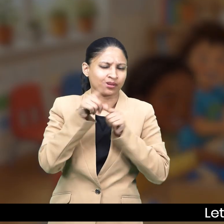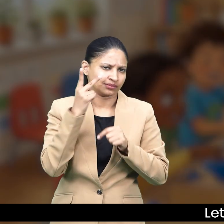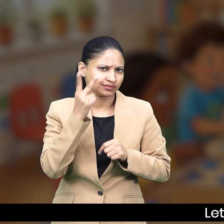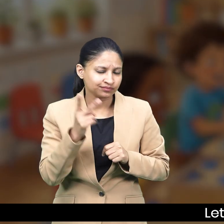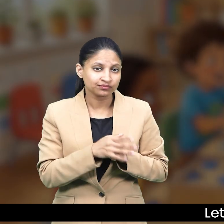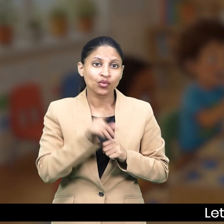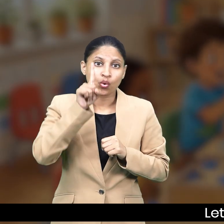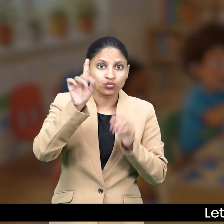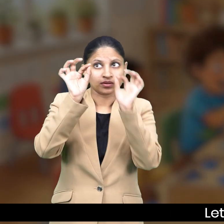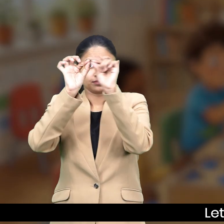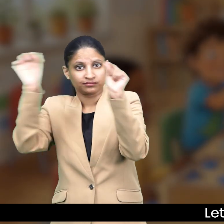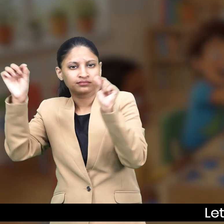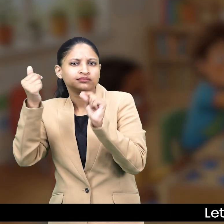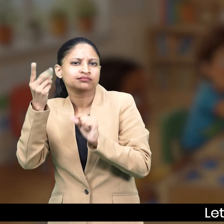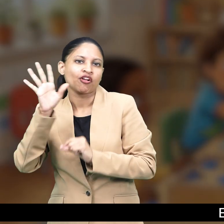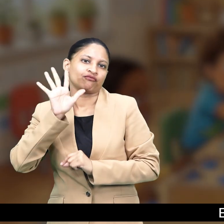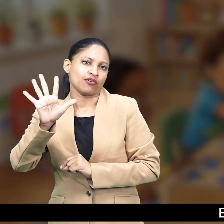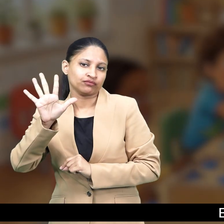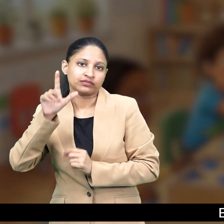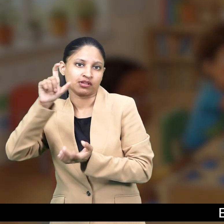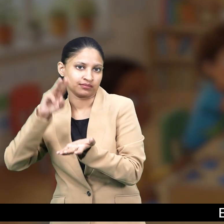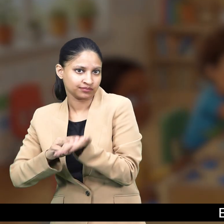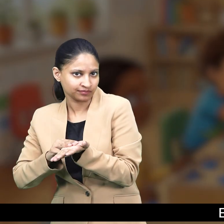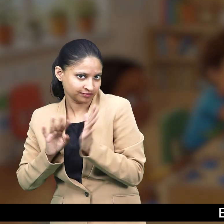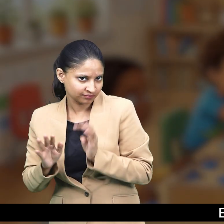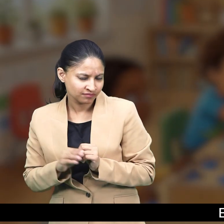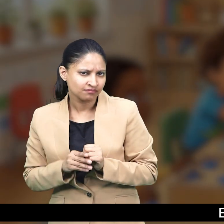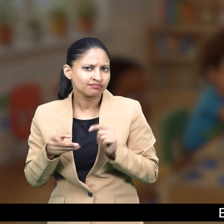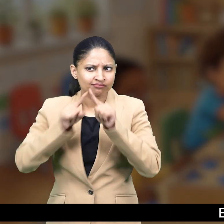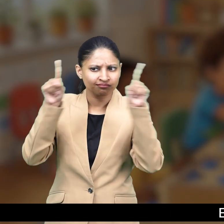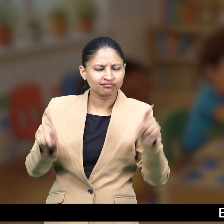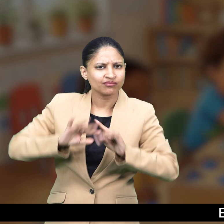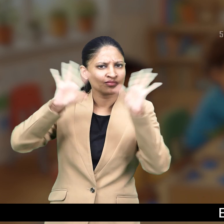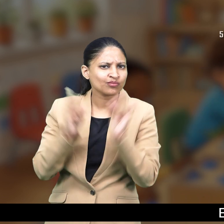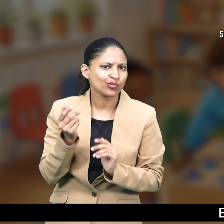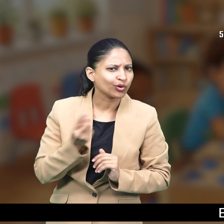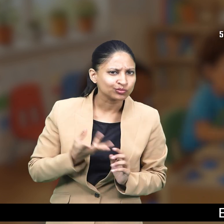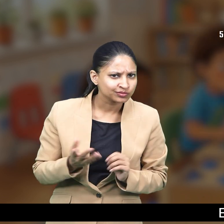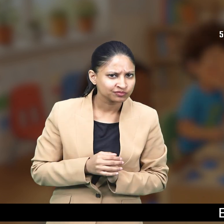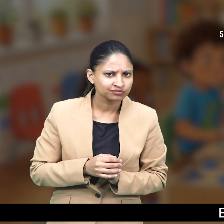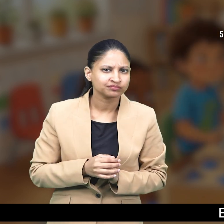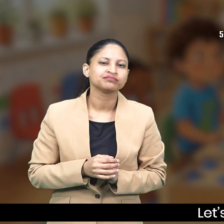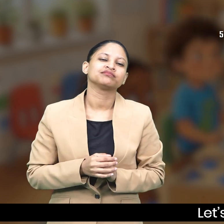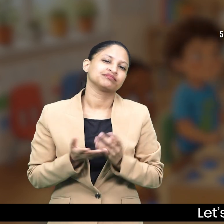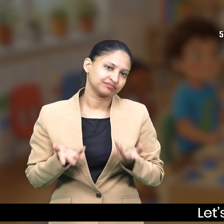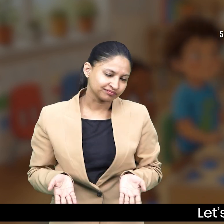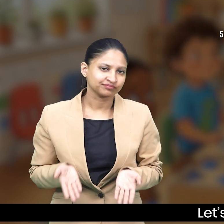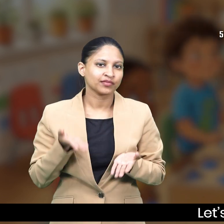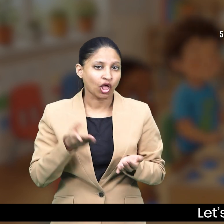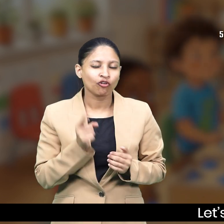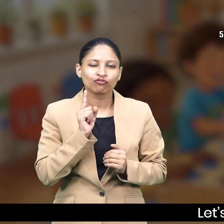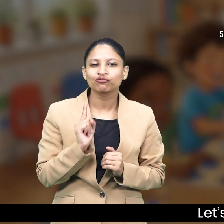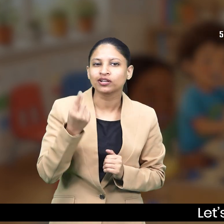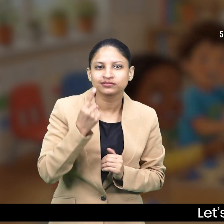Let's see an example. Each side is equal to 5 cm. Let's find